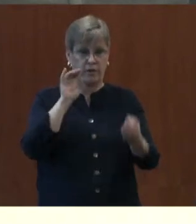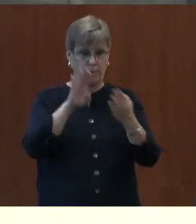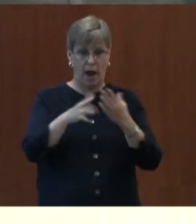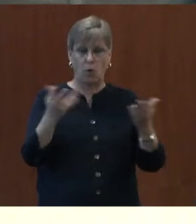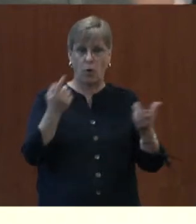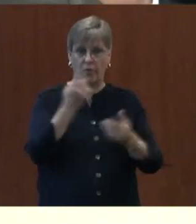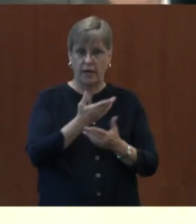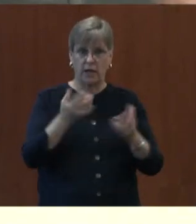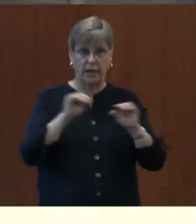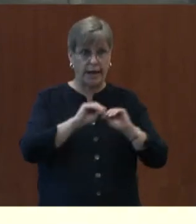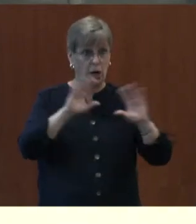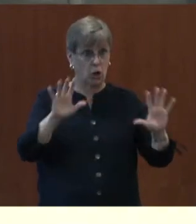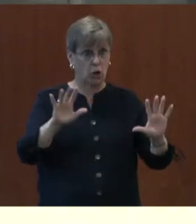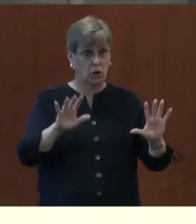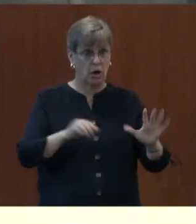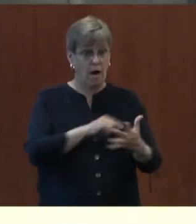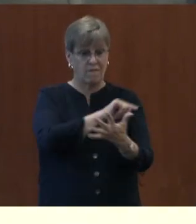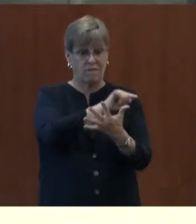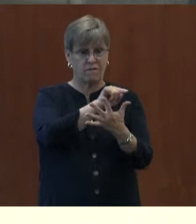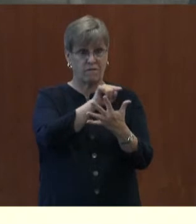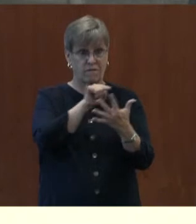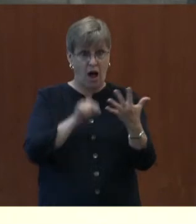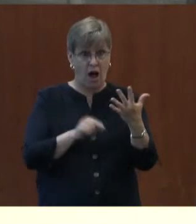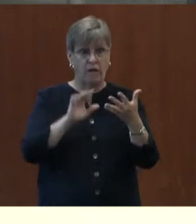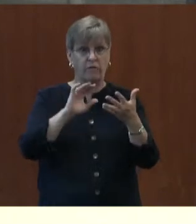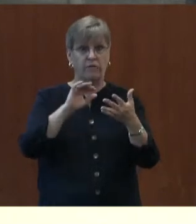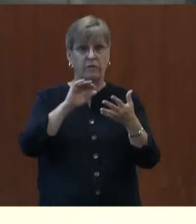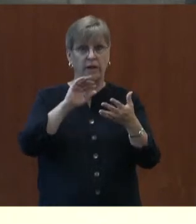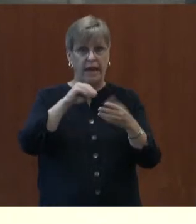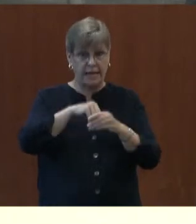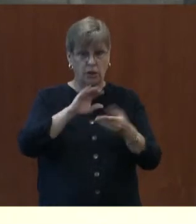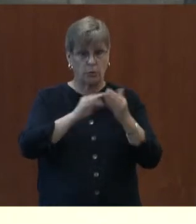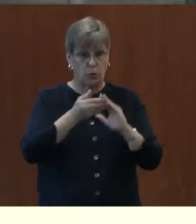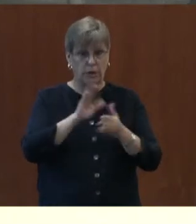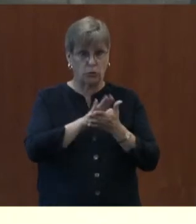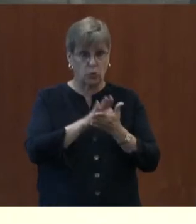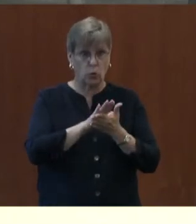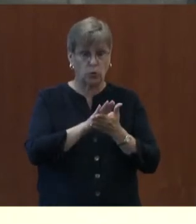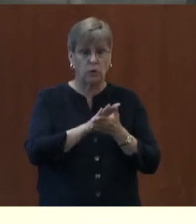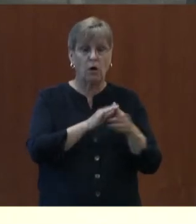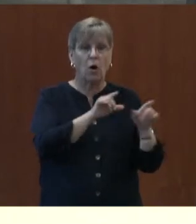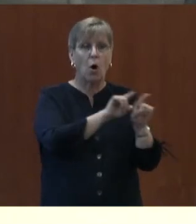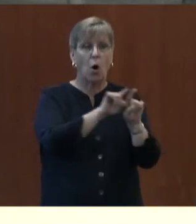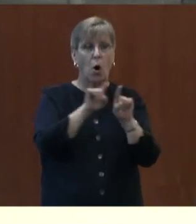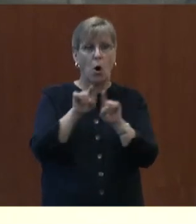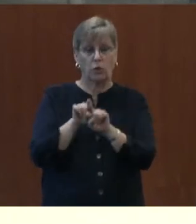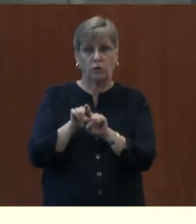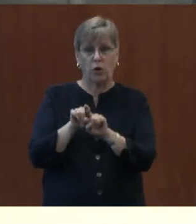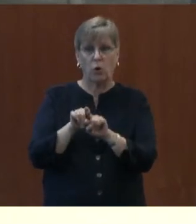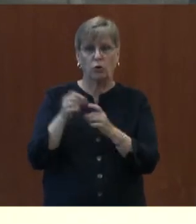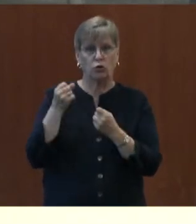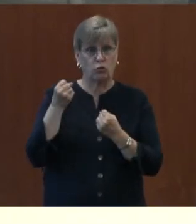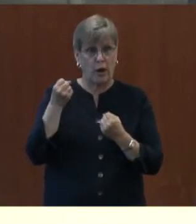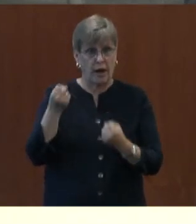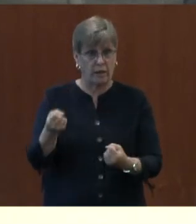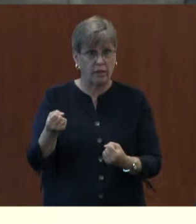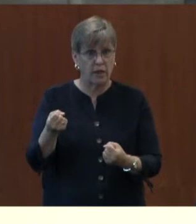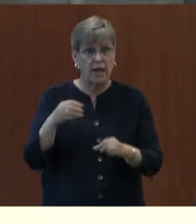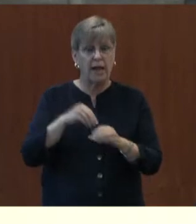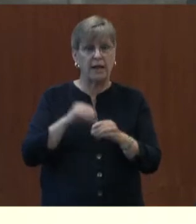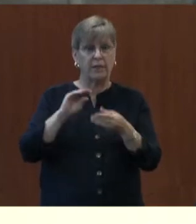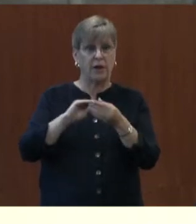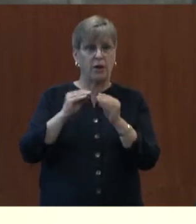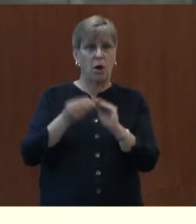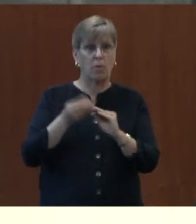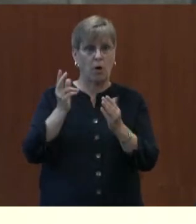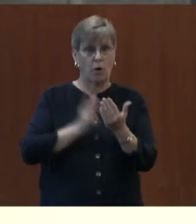was pride in the community schools. There was also strength in the number